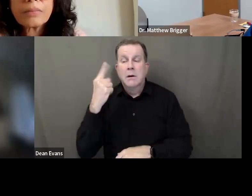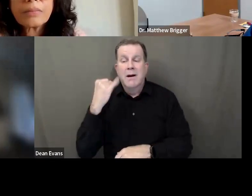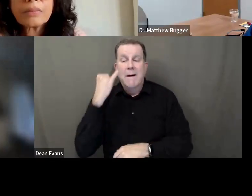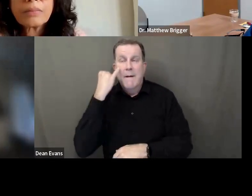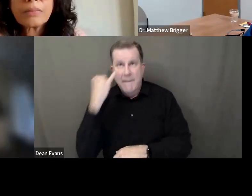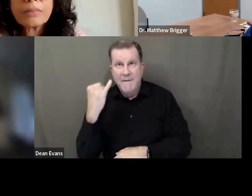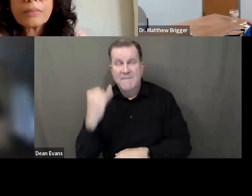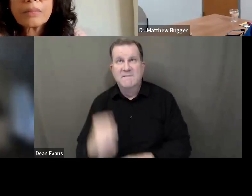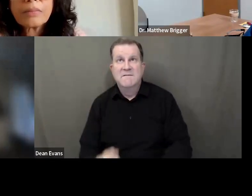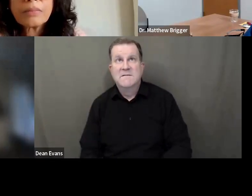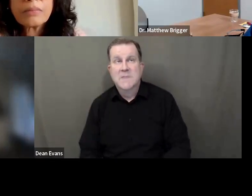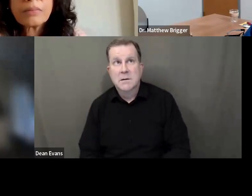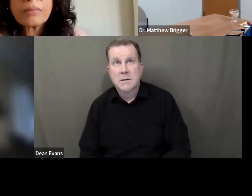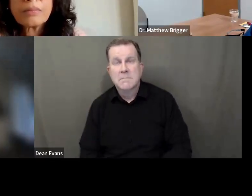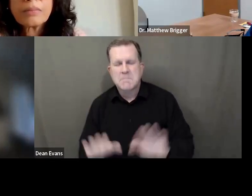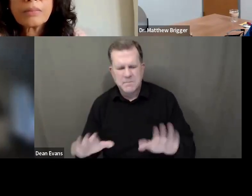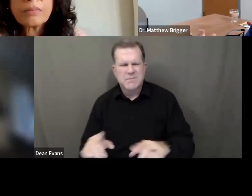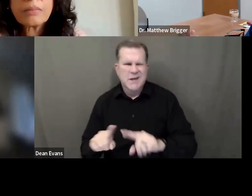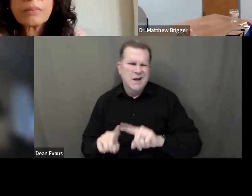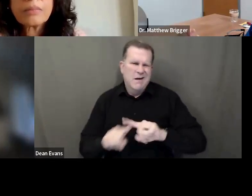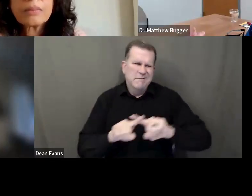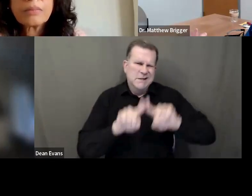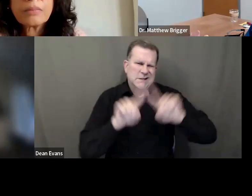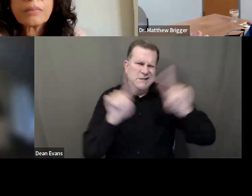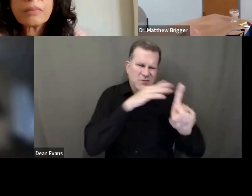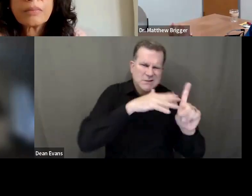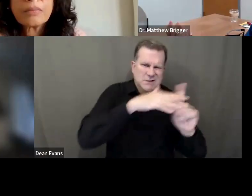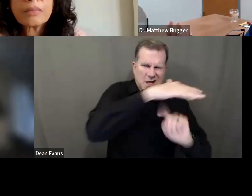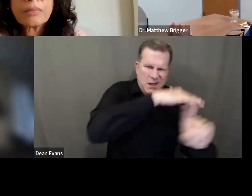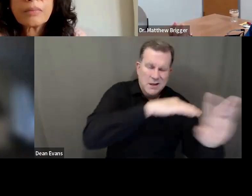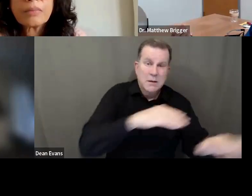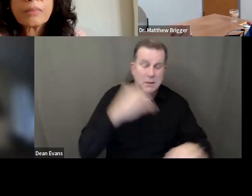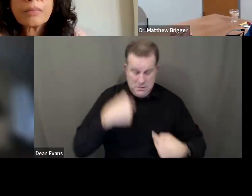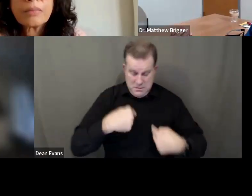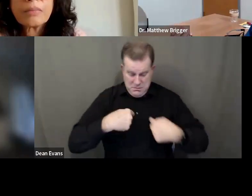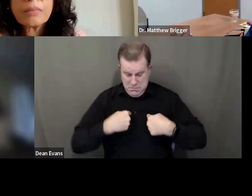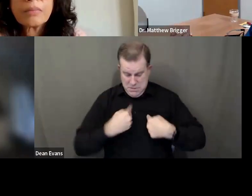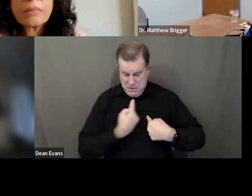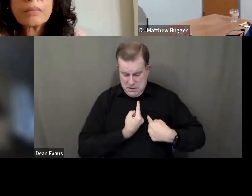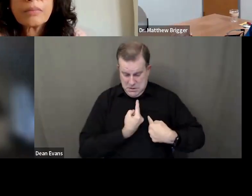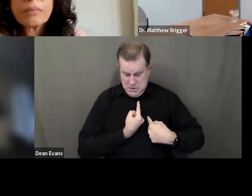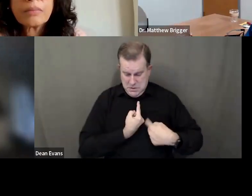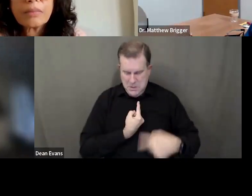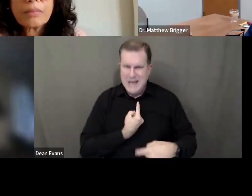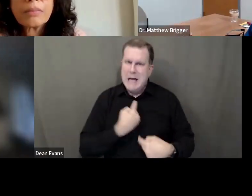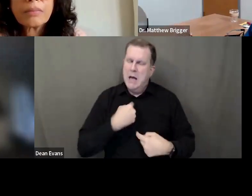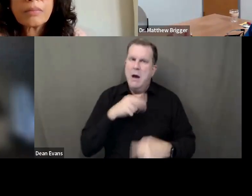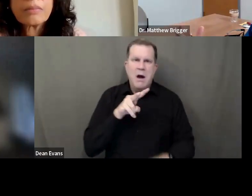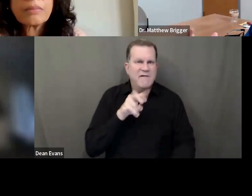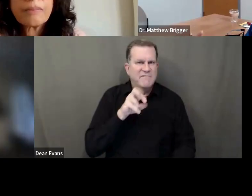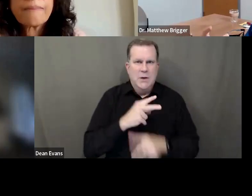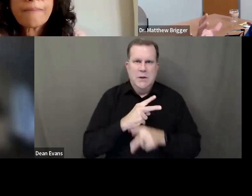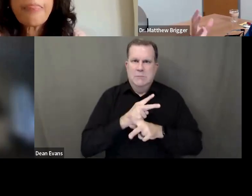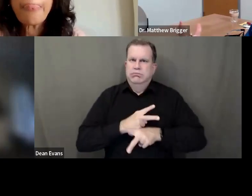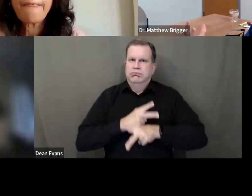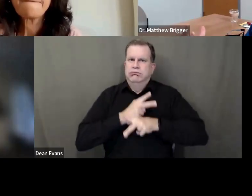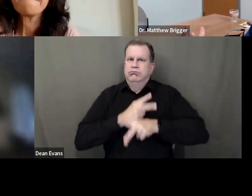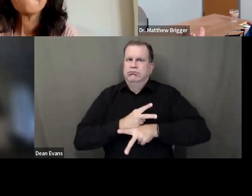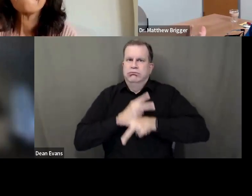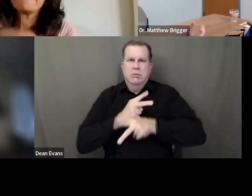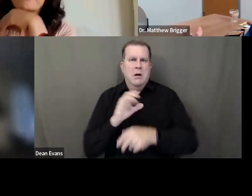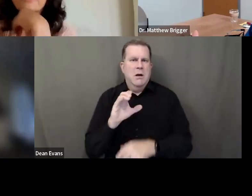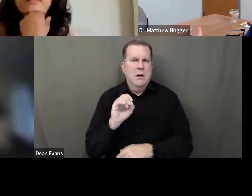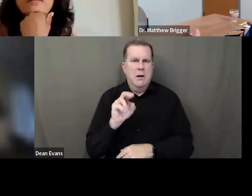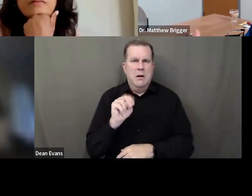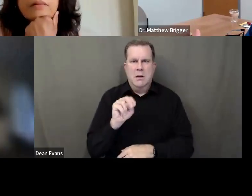take, in a different setting, like me by myself, I would be much more conservative because I don't have the sort of the power